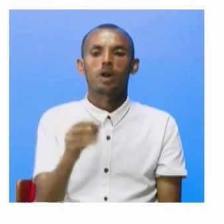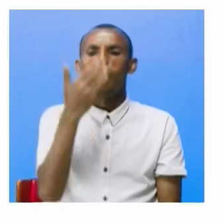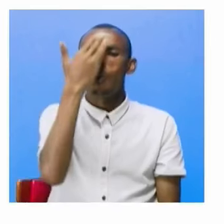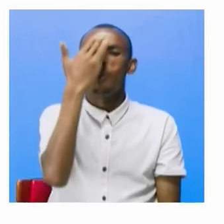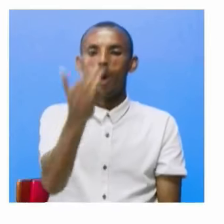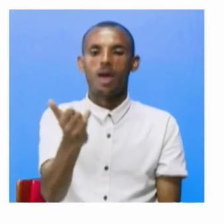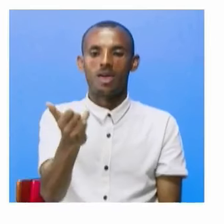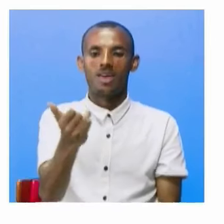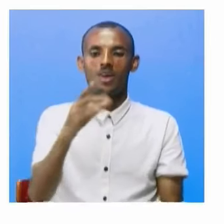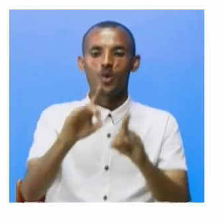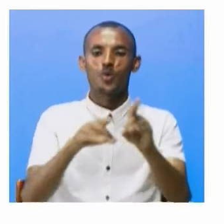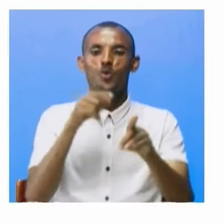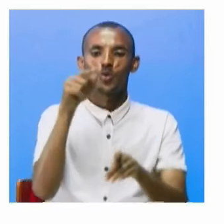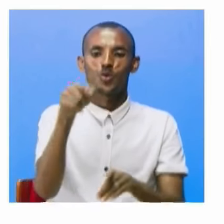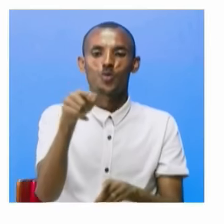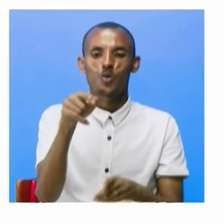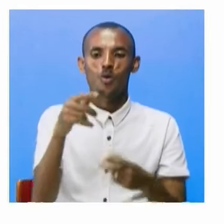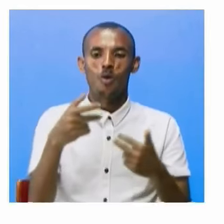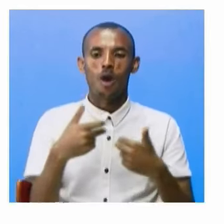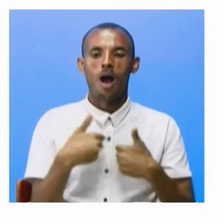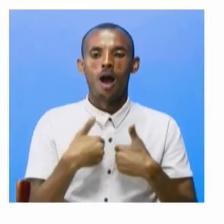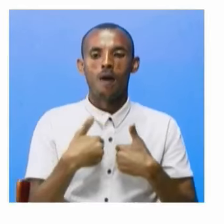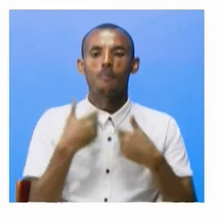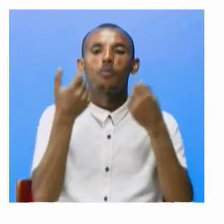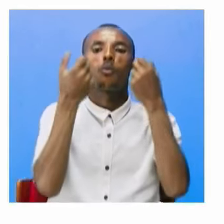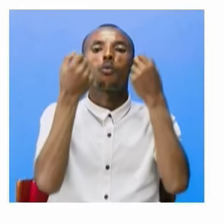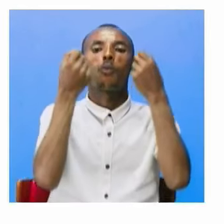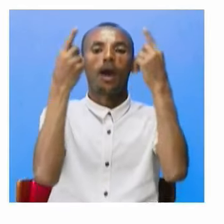early? Why?